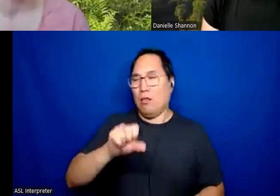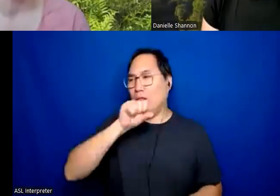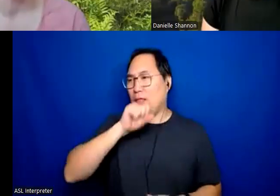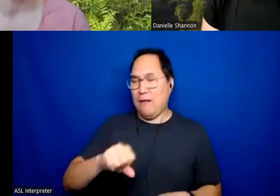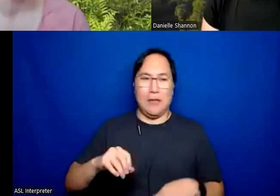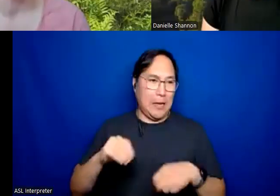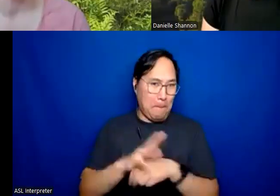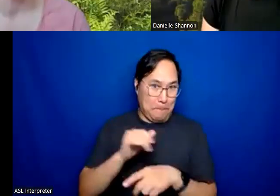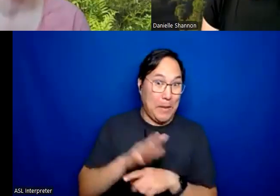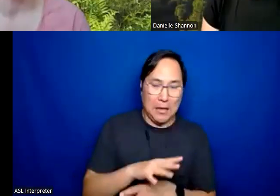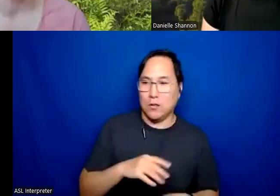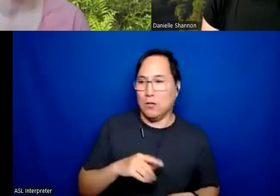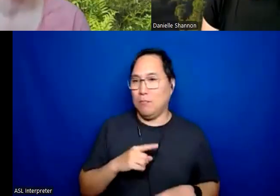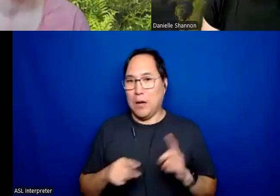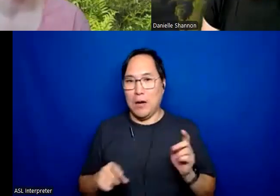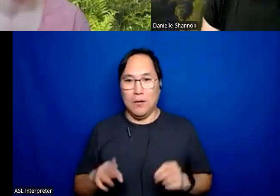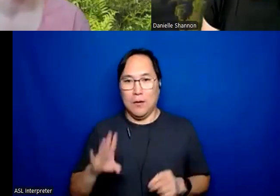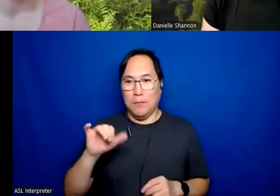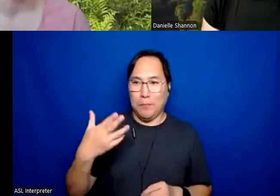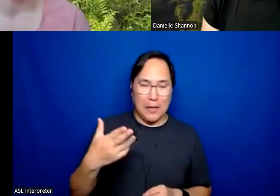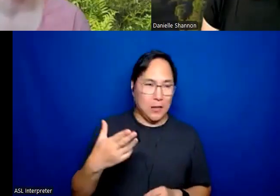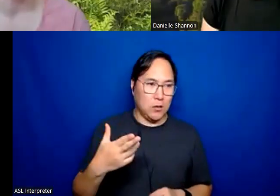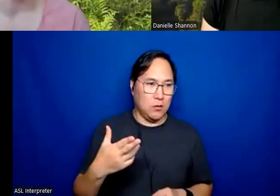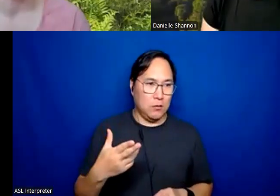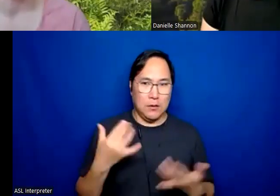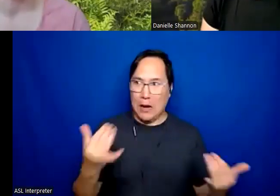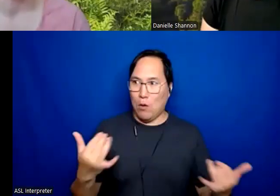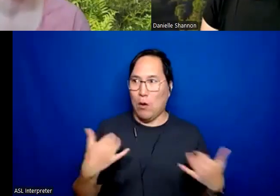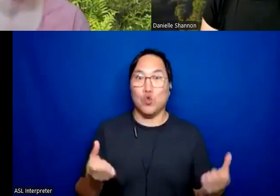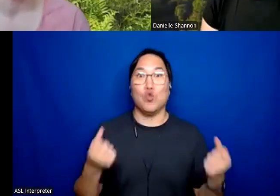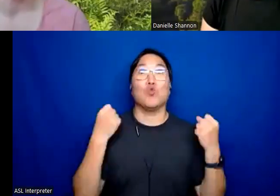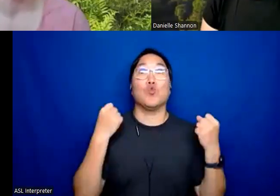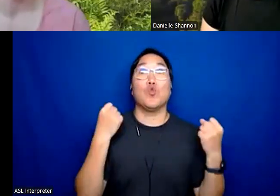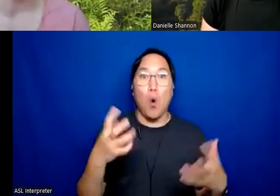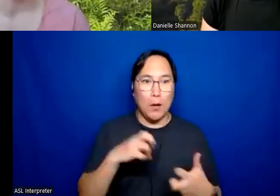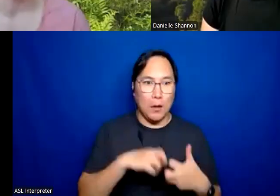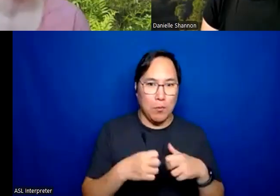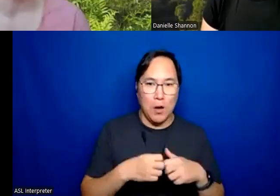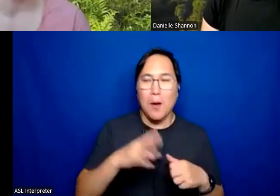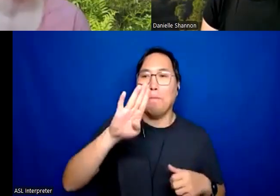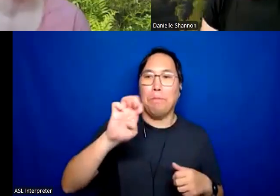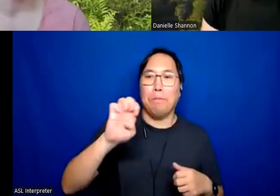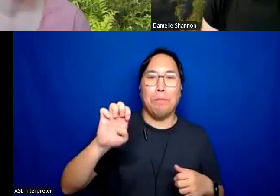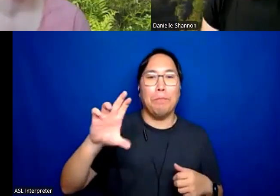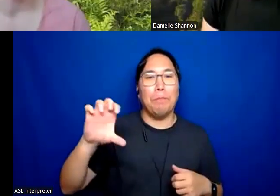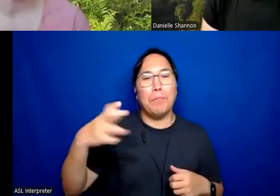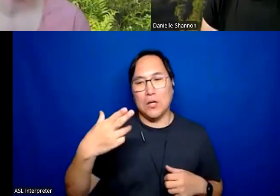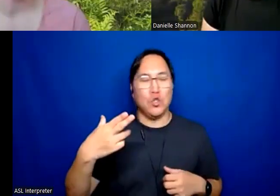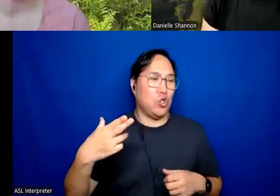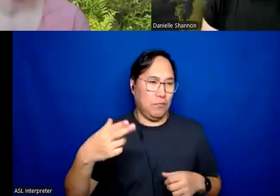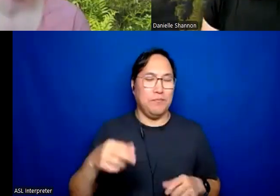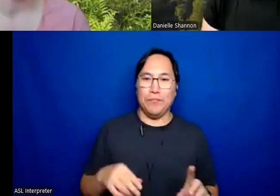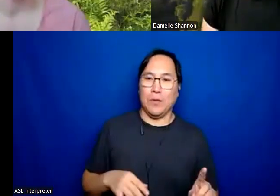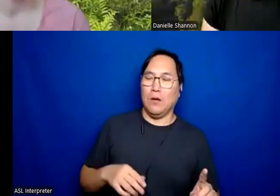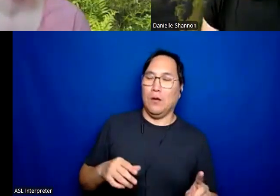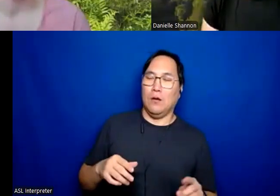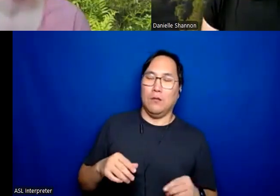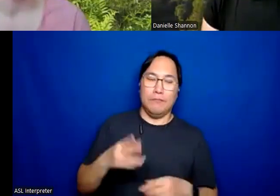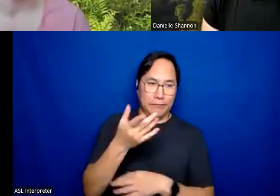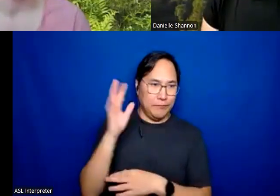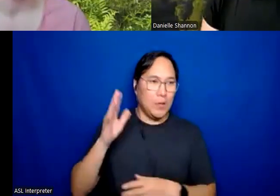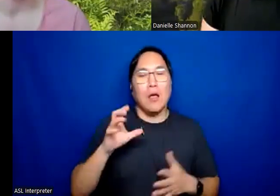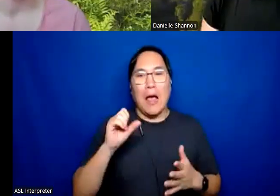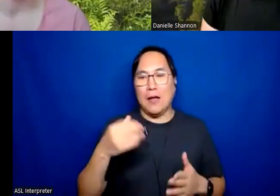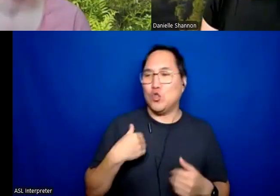to, beach has so many problems now, so we have to do things with it. We also had Tara Kaiser speak in our series last year, and she talked